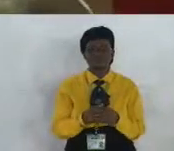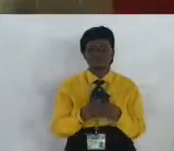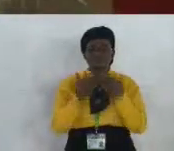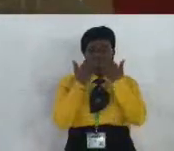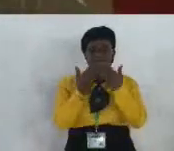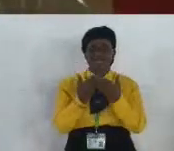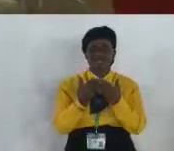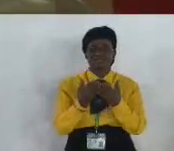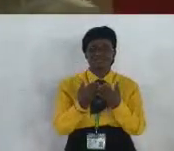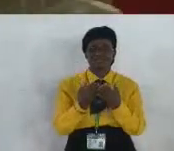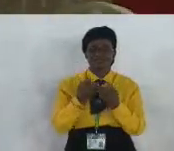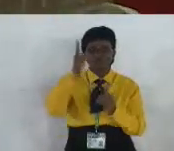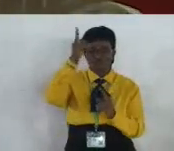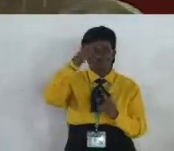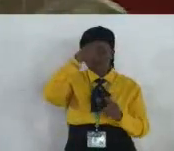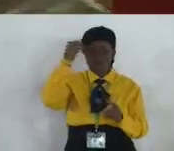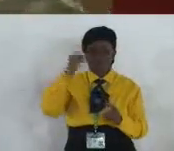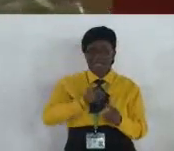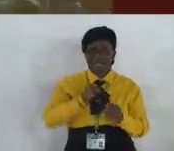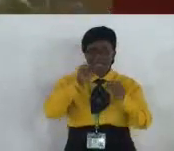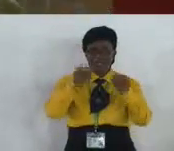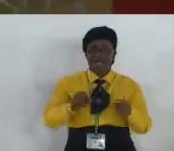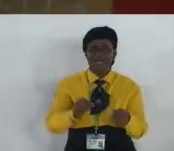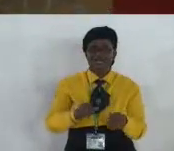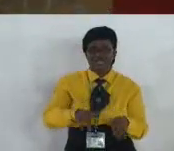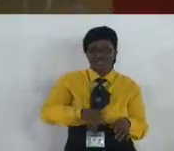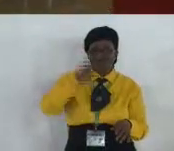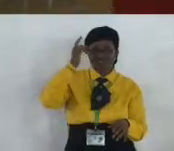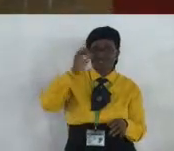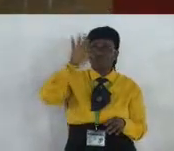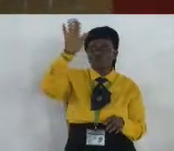Thank you because I can feel your presence here already.